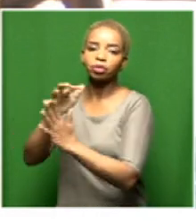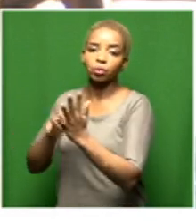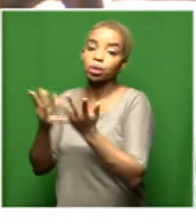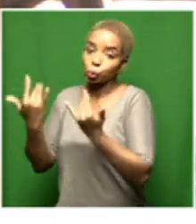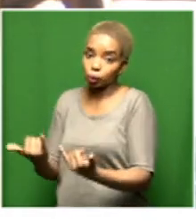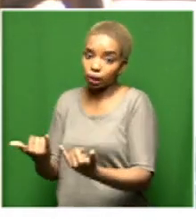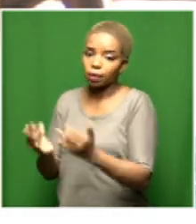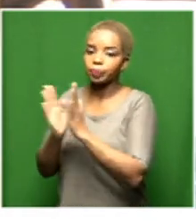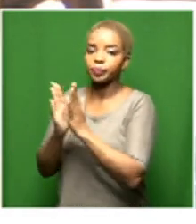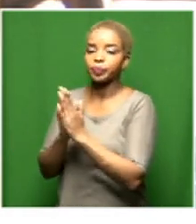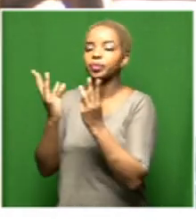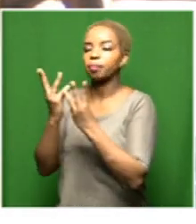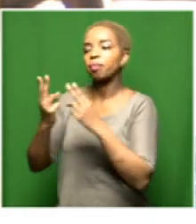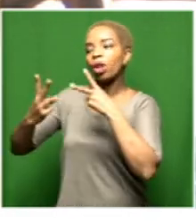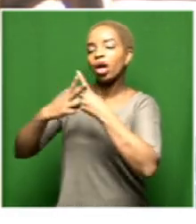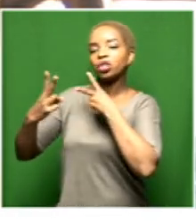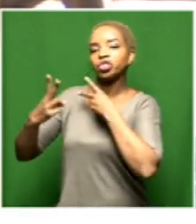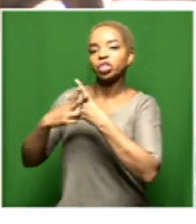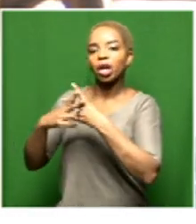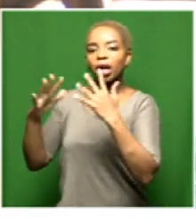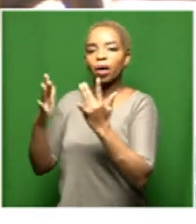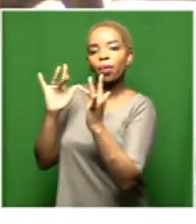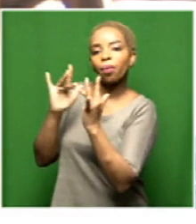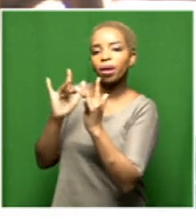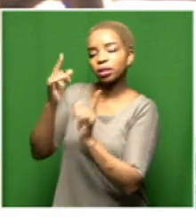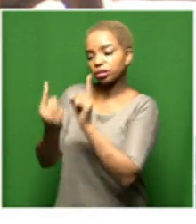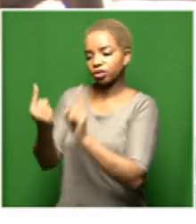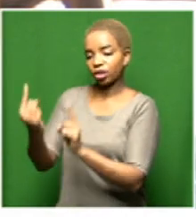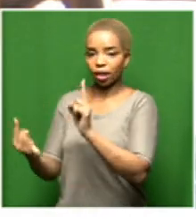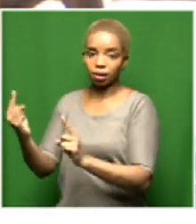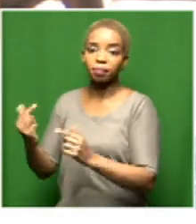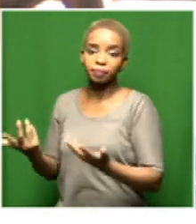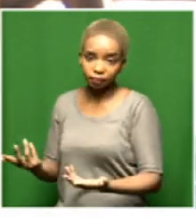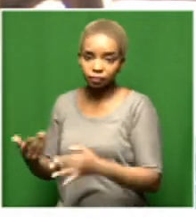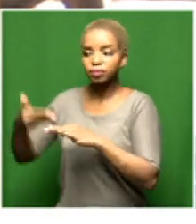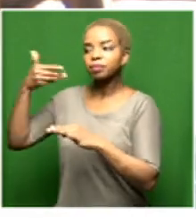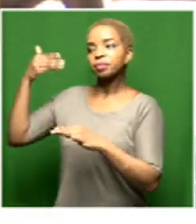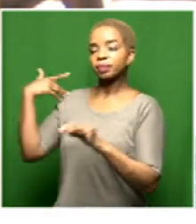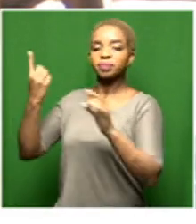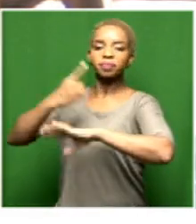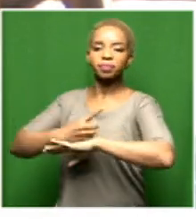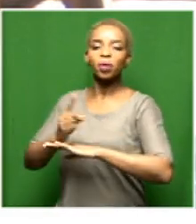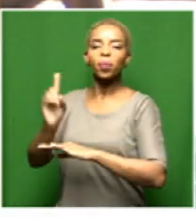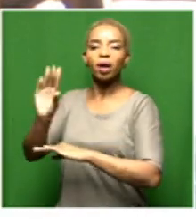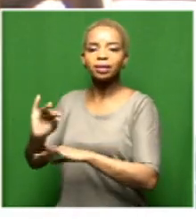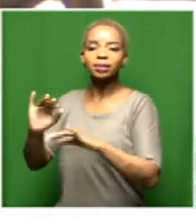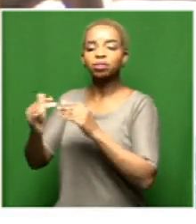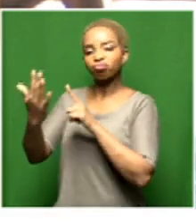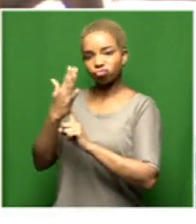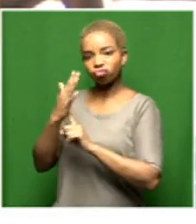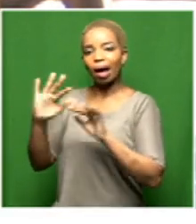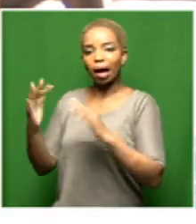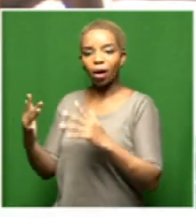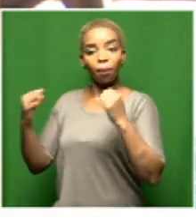hashtag and to upload stories about how they're connecting with each other. In the previous days, we've asked you to show us how you're exercising or how